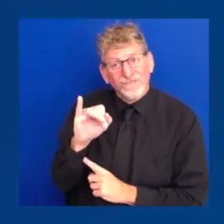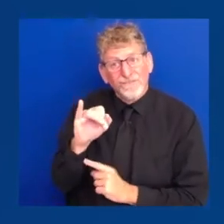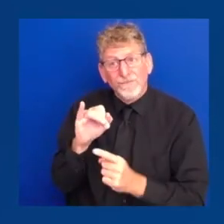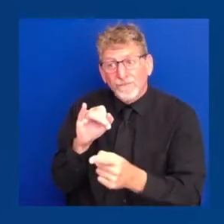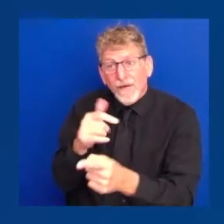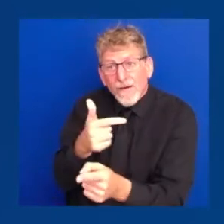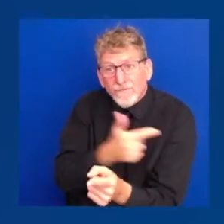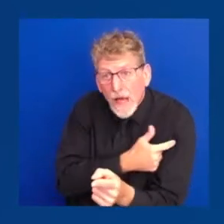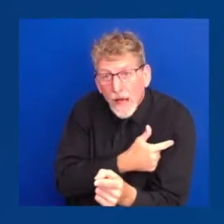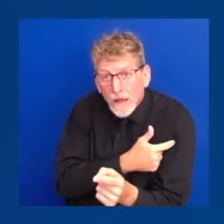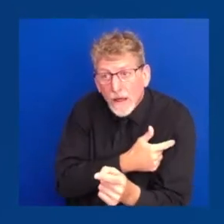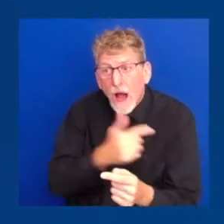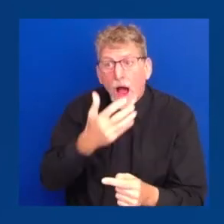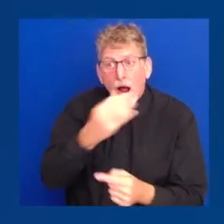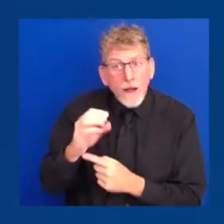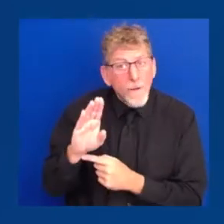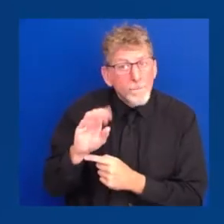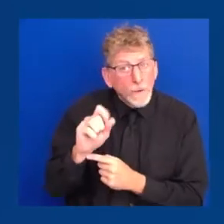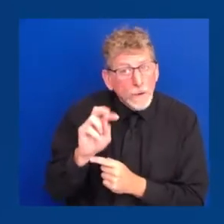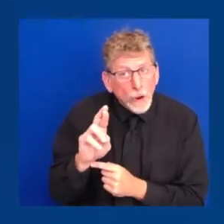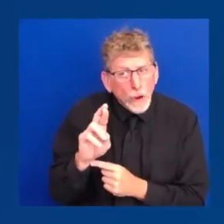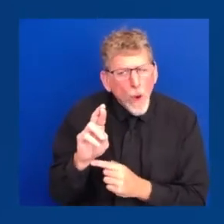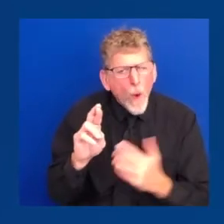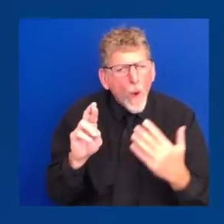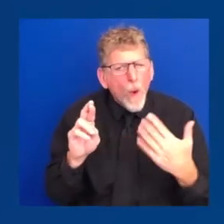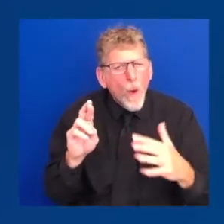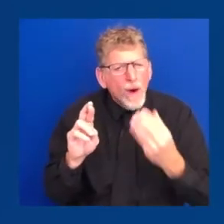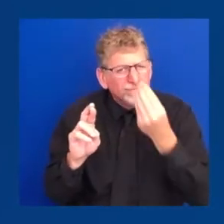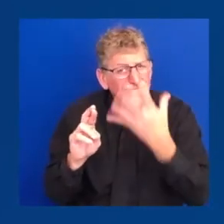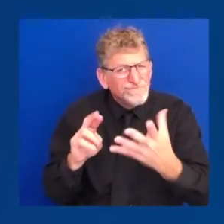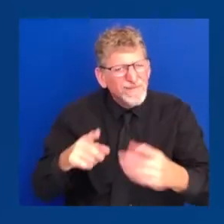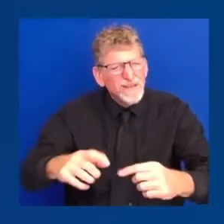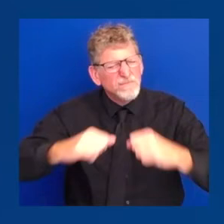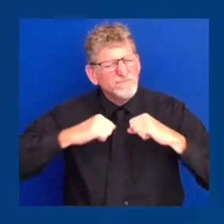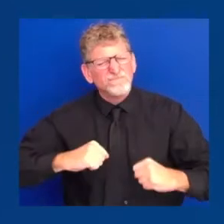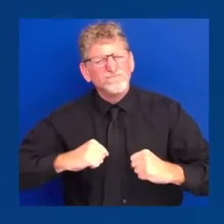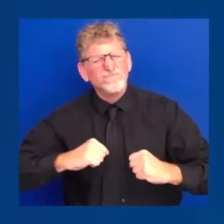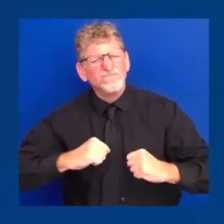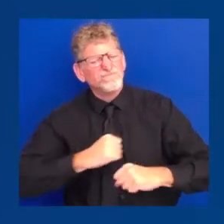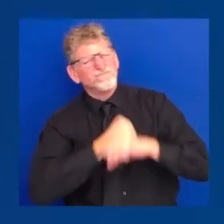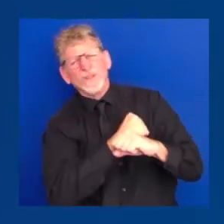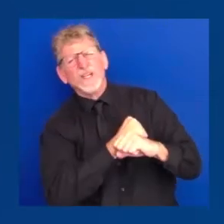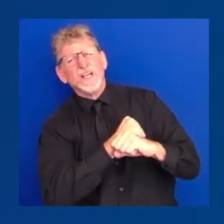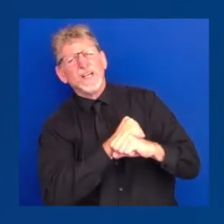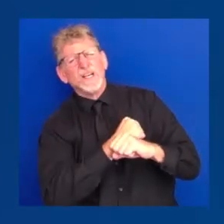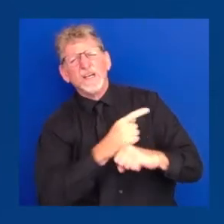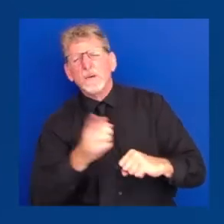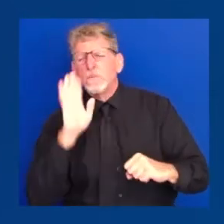COVID, and it's extremely unlikely you'll end up in the hospital if you do get the virus.